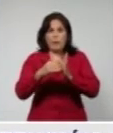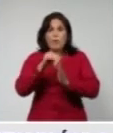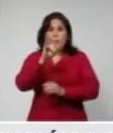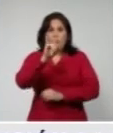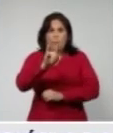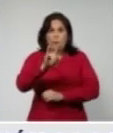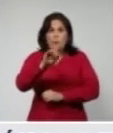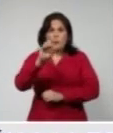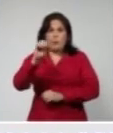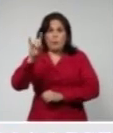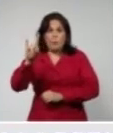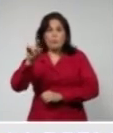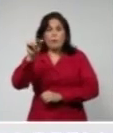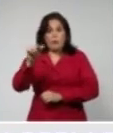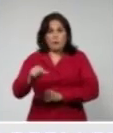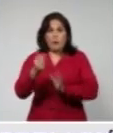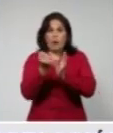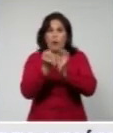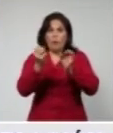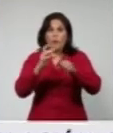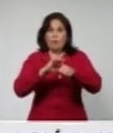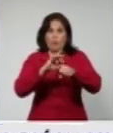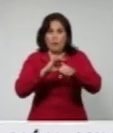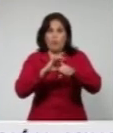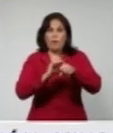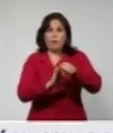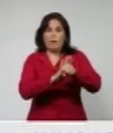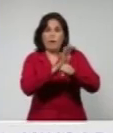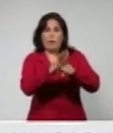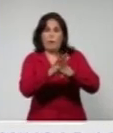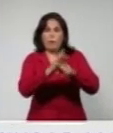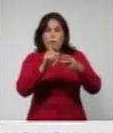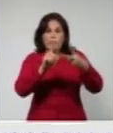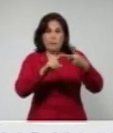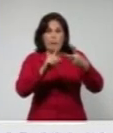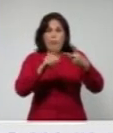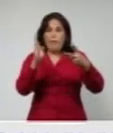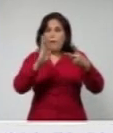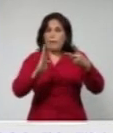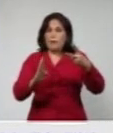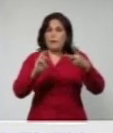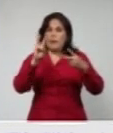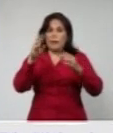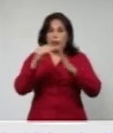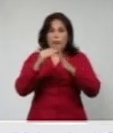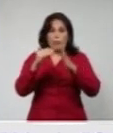5,749,909 positive cases. Next comes Brazil with